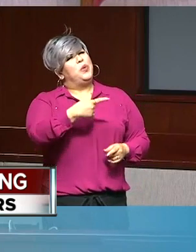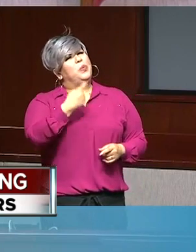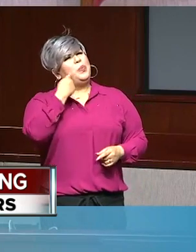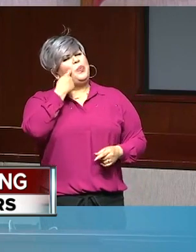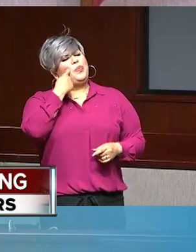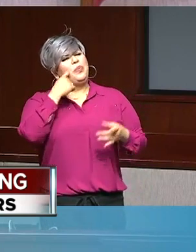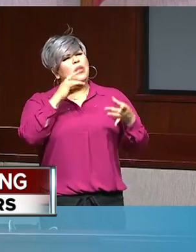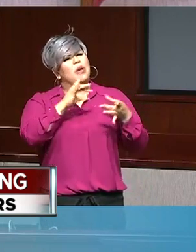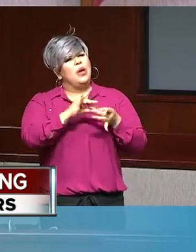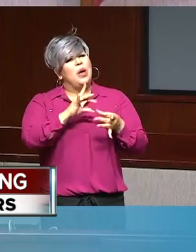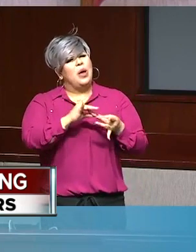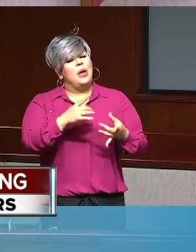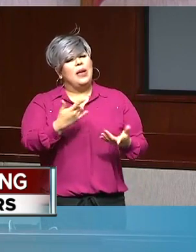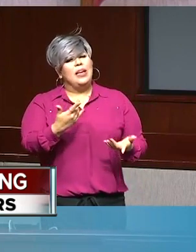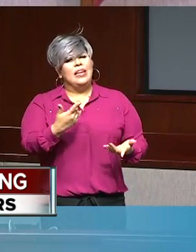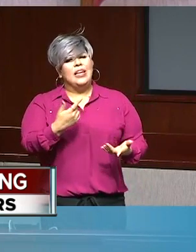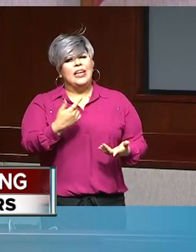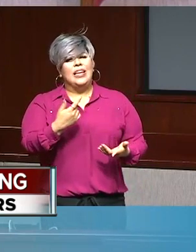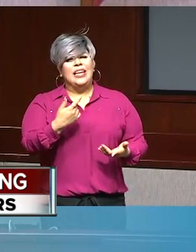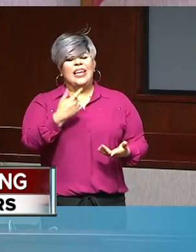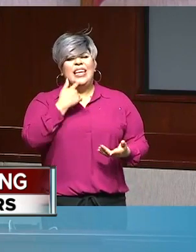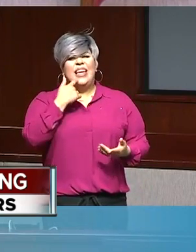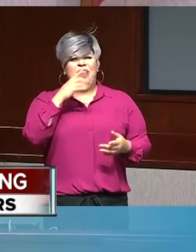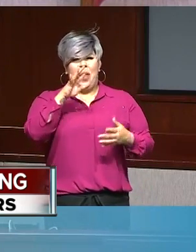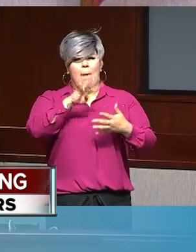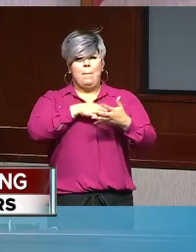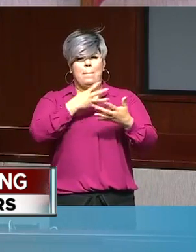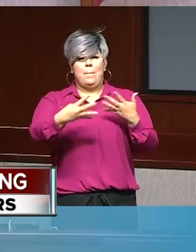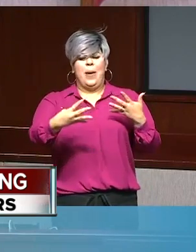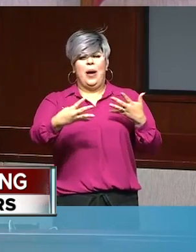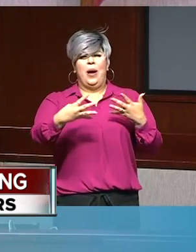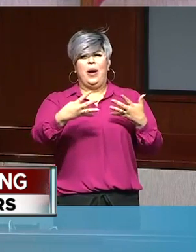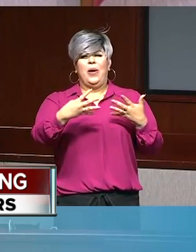that like going out 30 days, the model becomes less